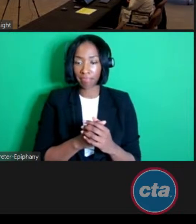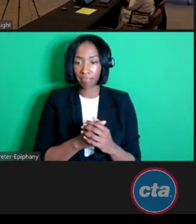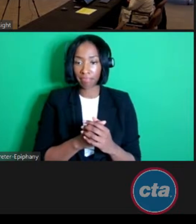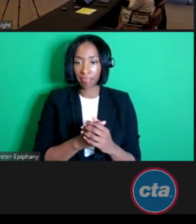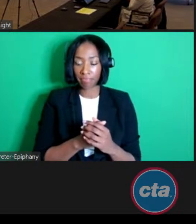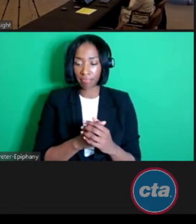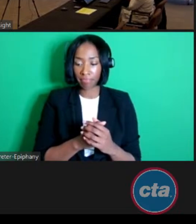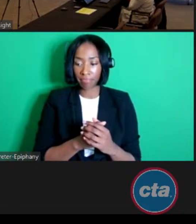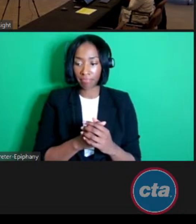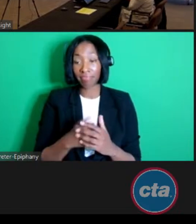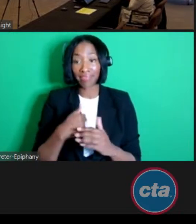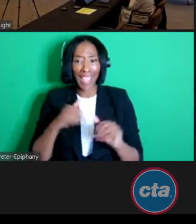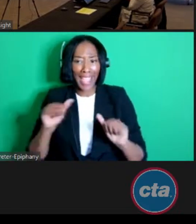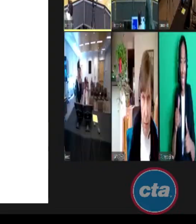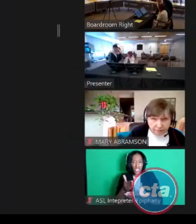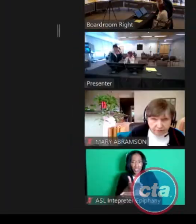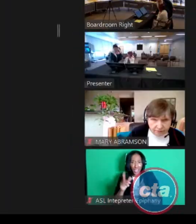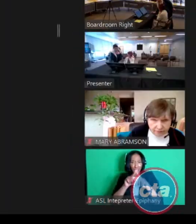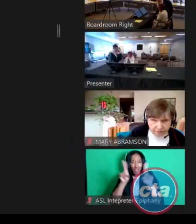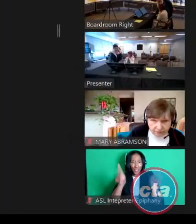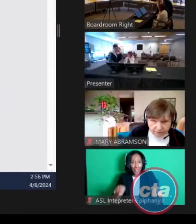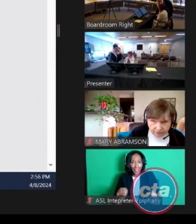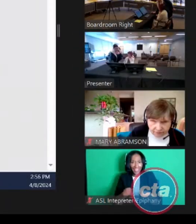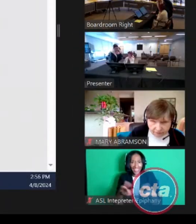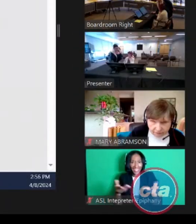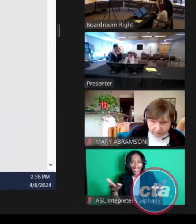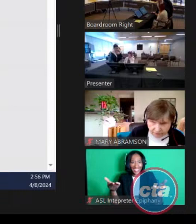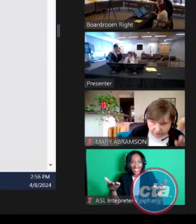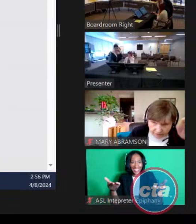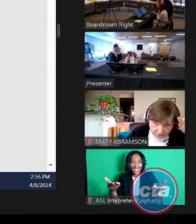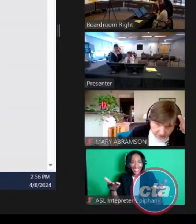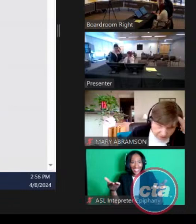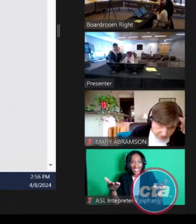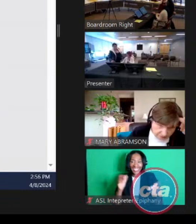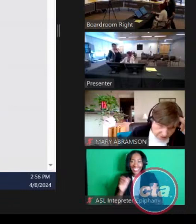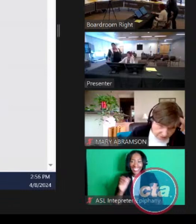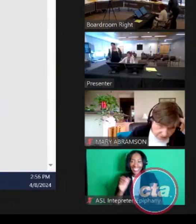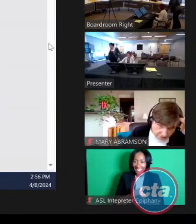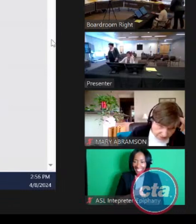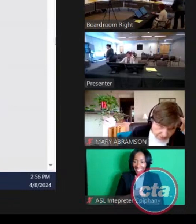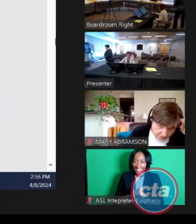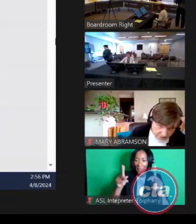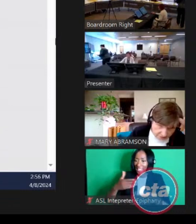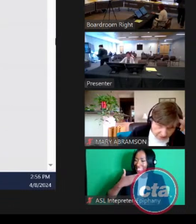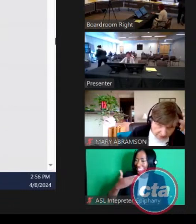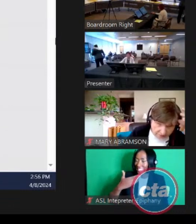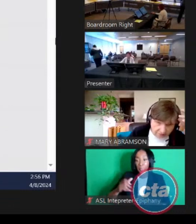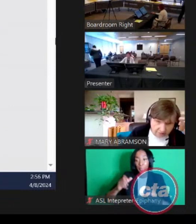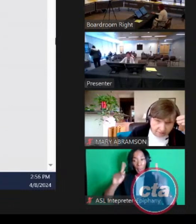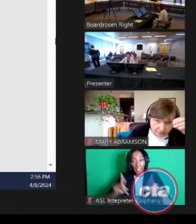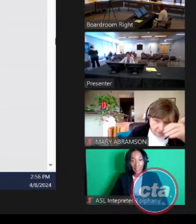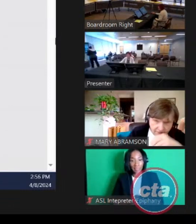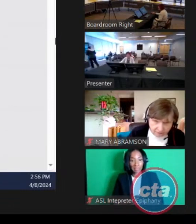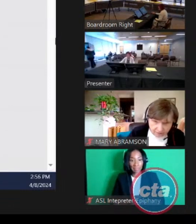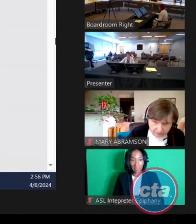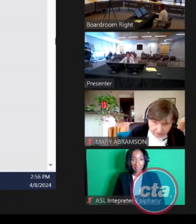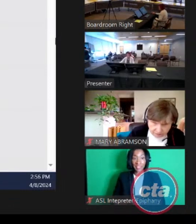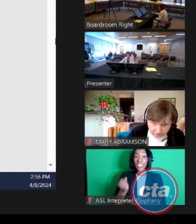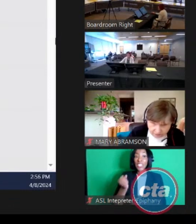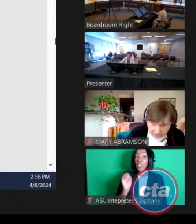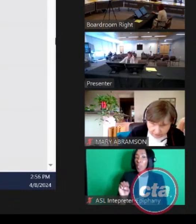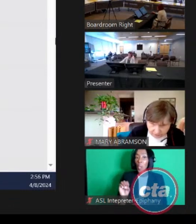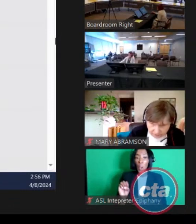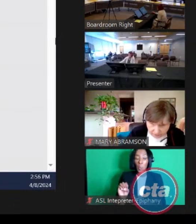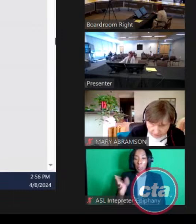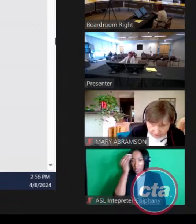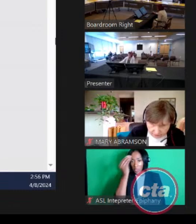Oh, I need to share screen. Sorry about that. That's okay. And then. Yeah, okay, scroll. Thank you. Okay. All right. So just to